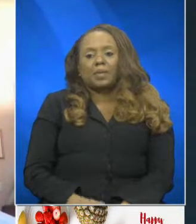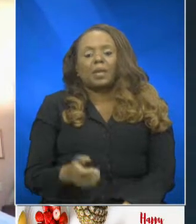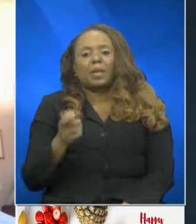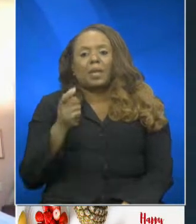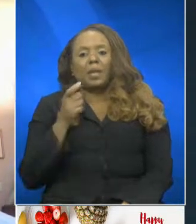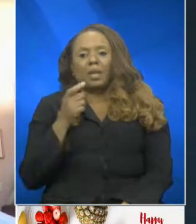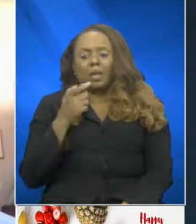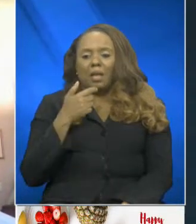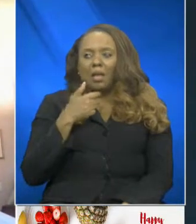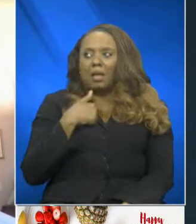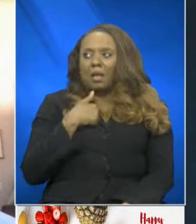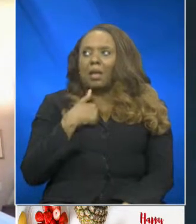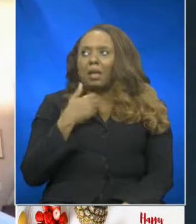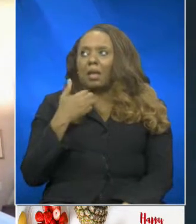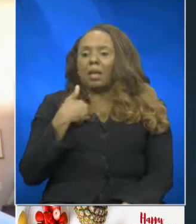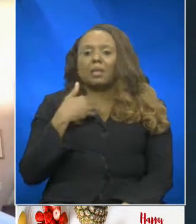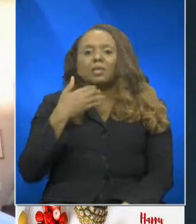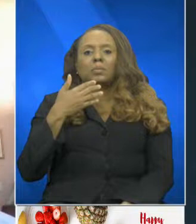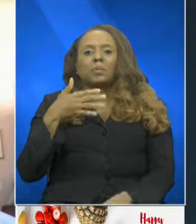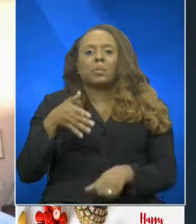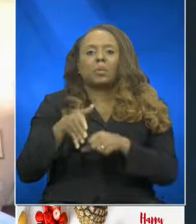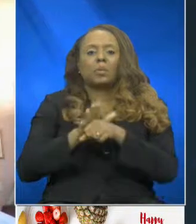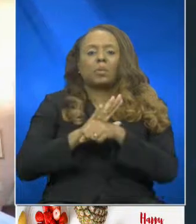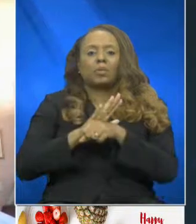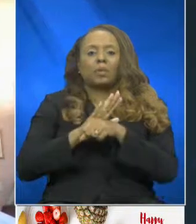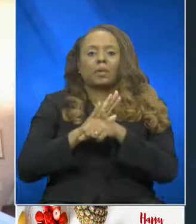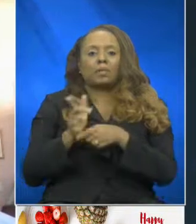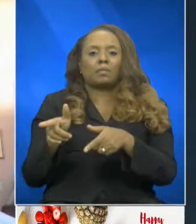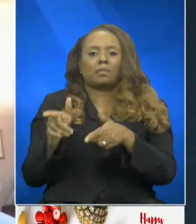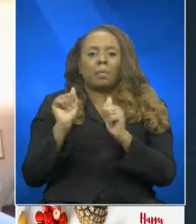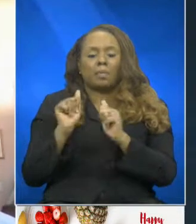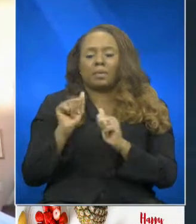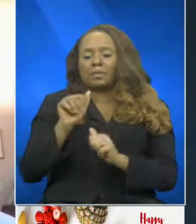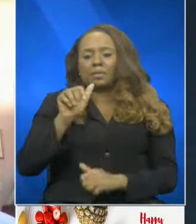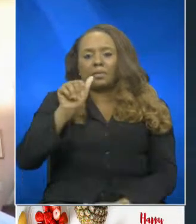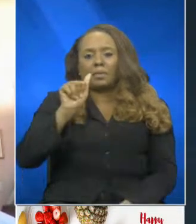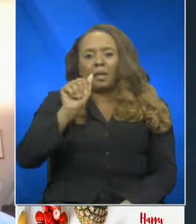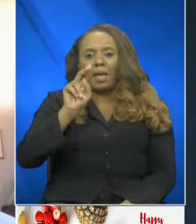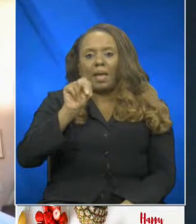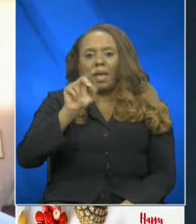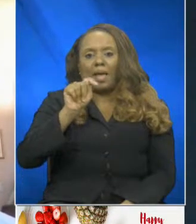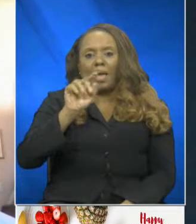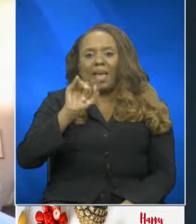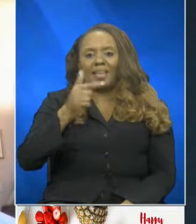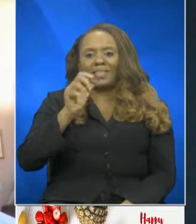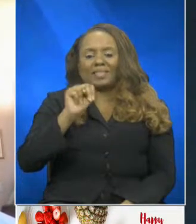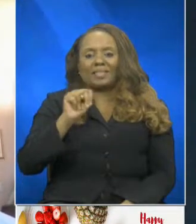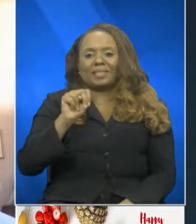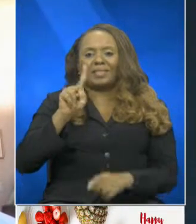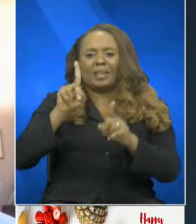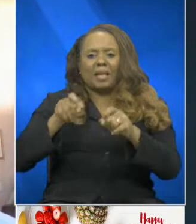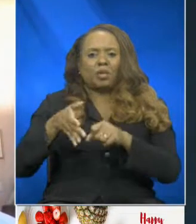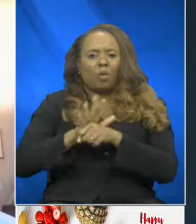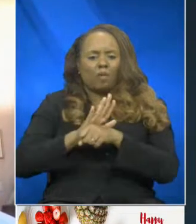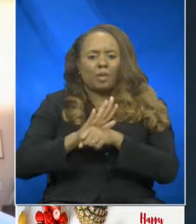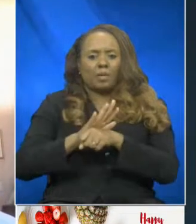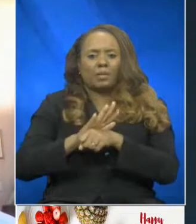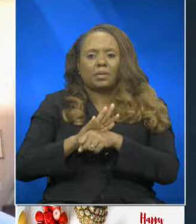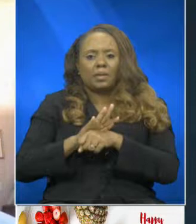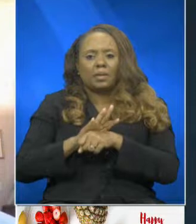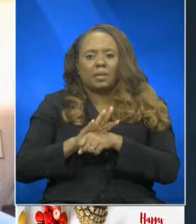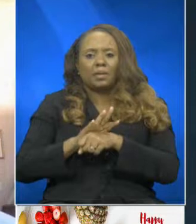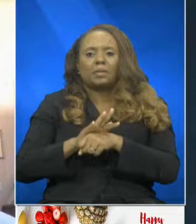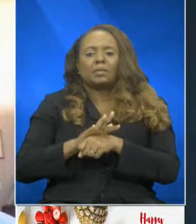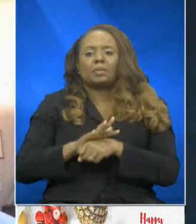antigen test, and it came back positive. And so I decided to just stay at